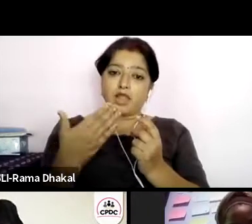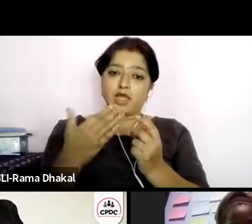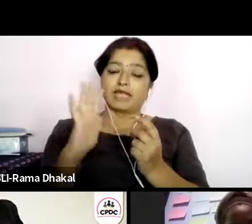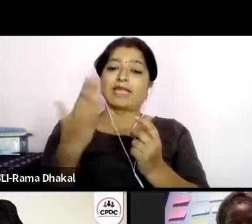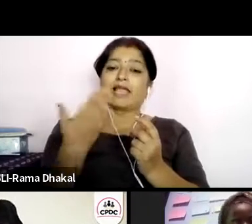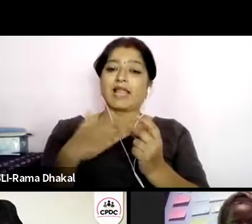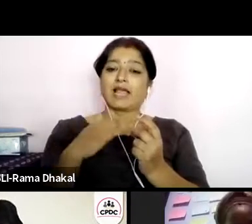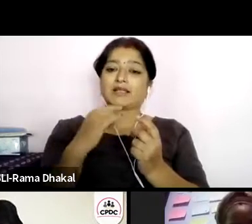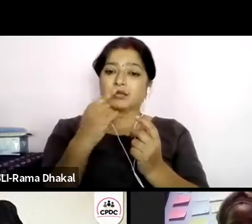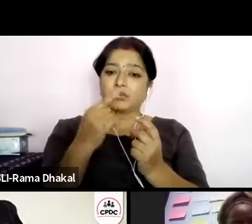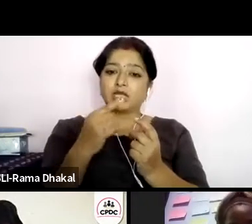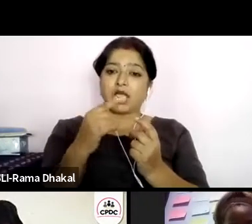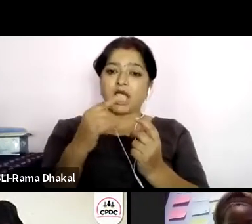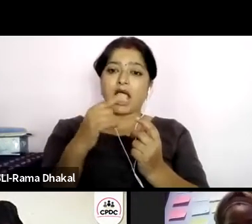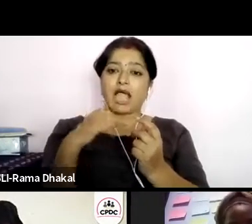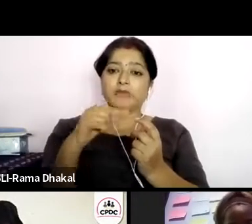ideas,